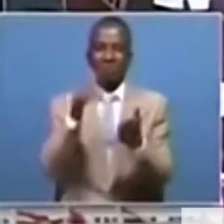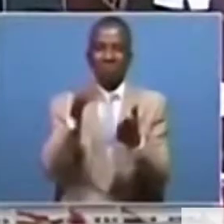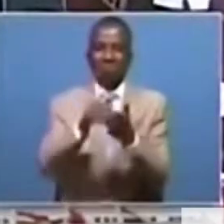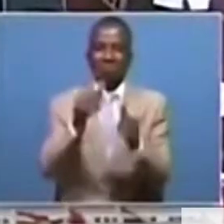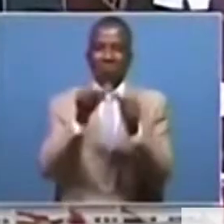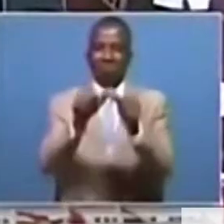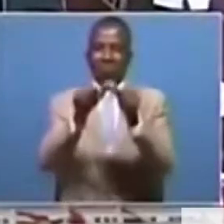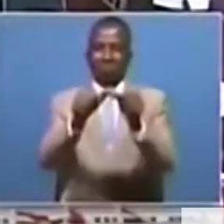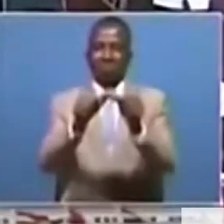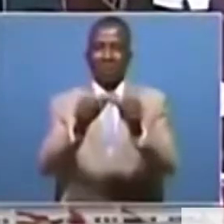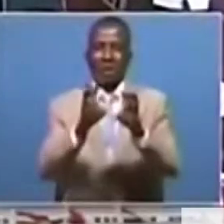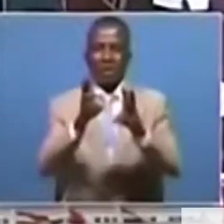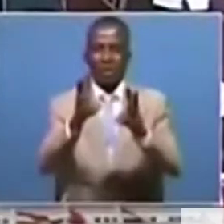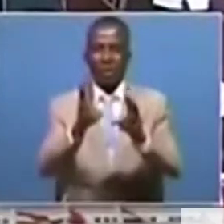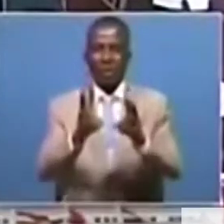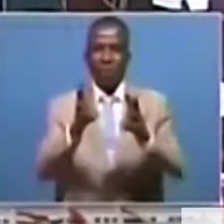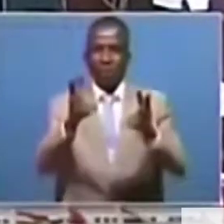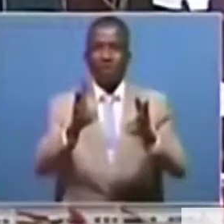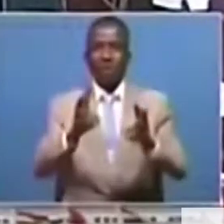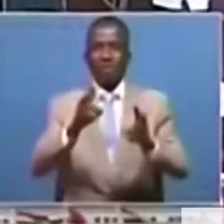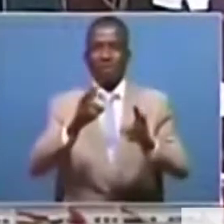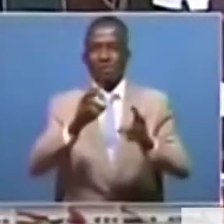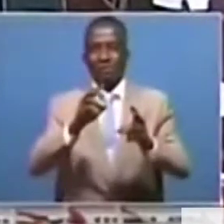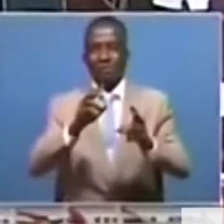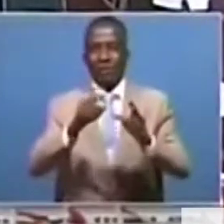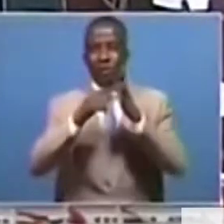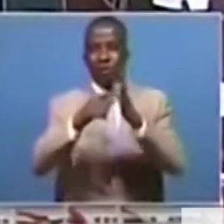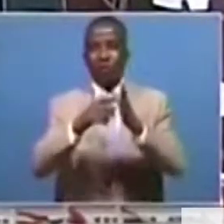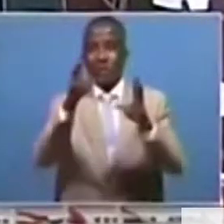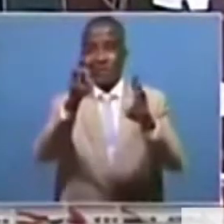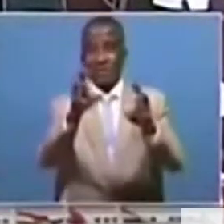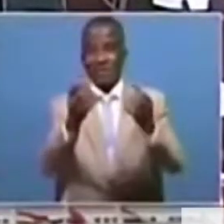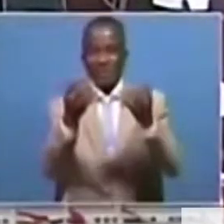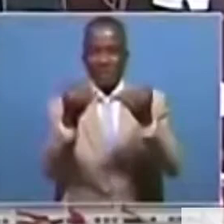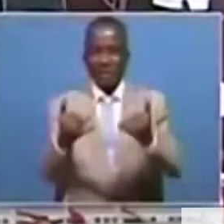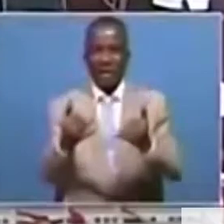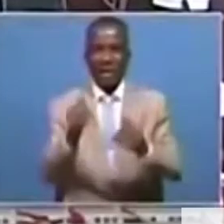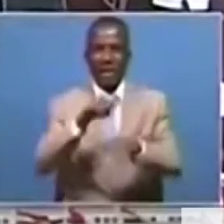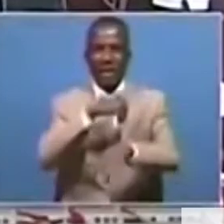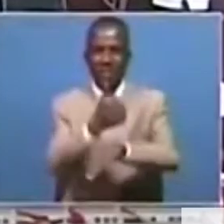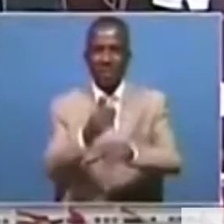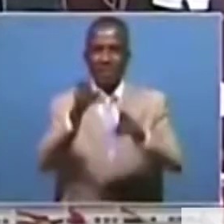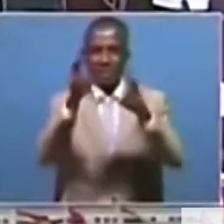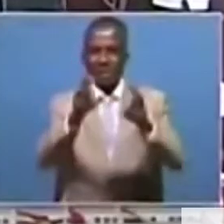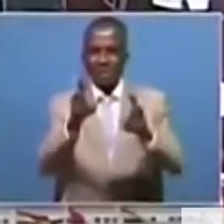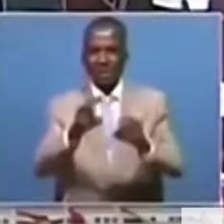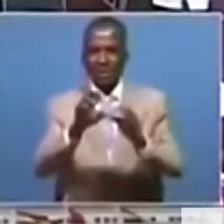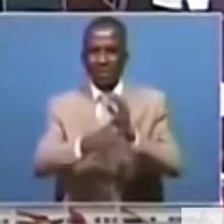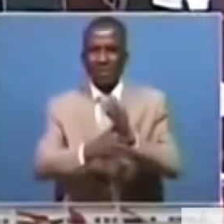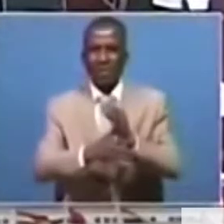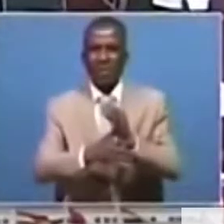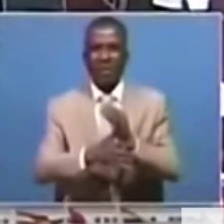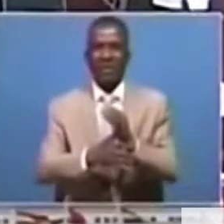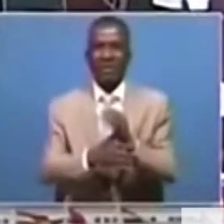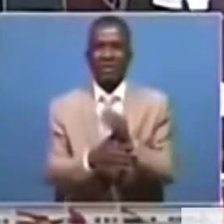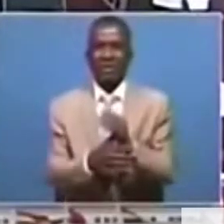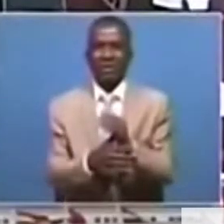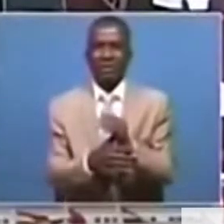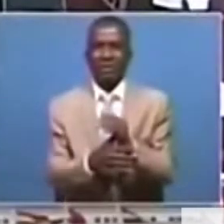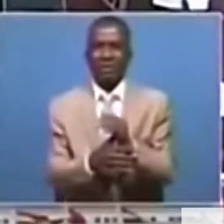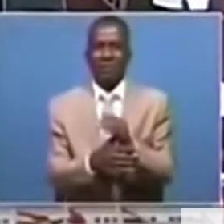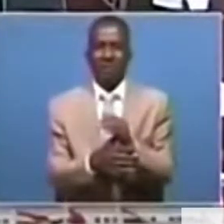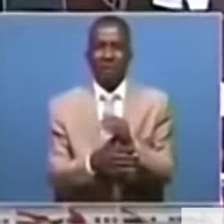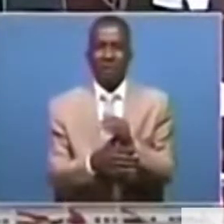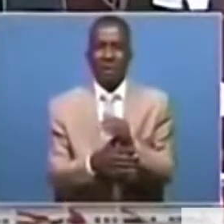an adversarial system as ours to prove his or her case. The authorities are alleging that a plaintiff or petitioner succeeds